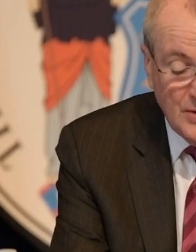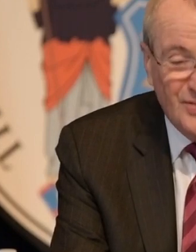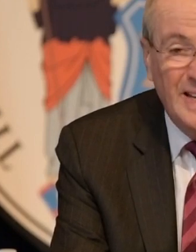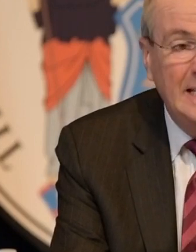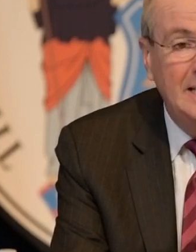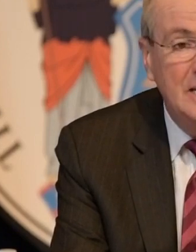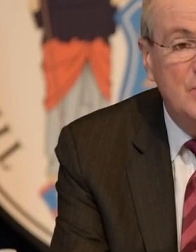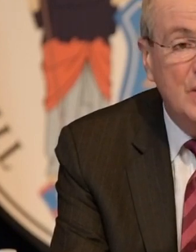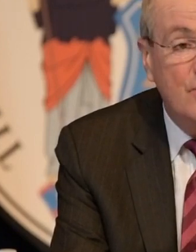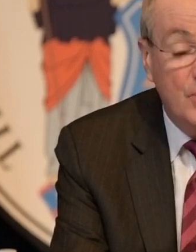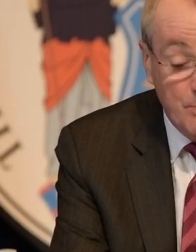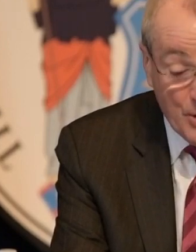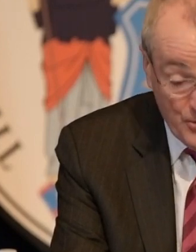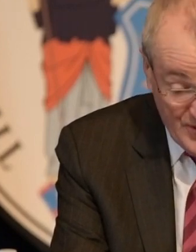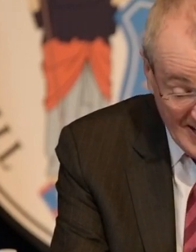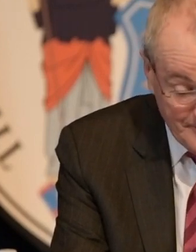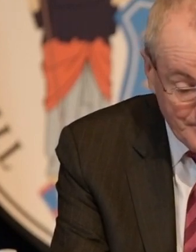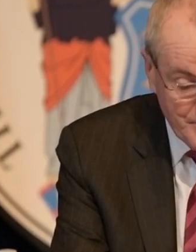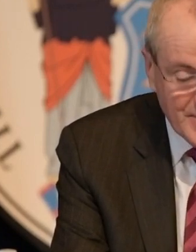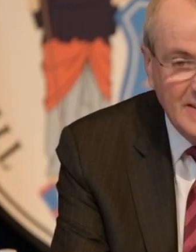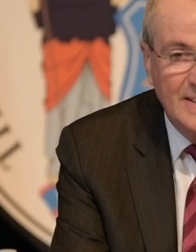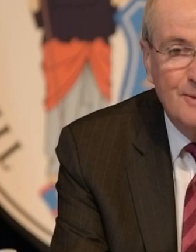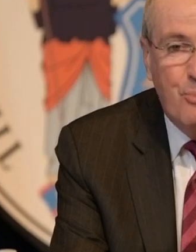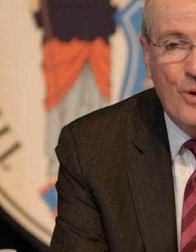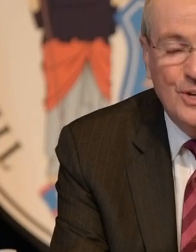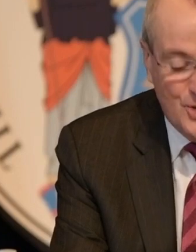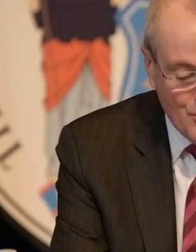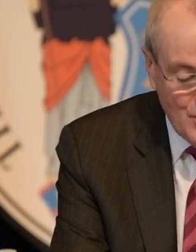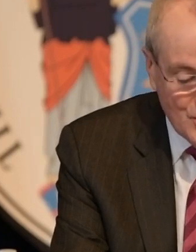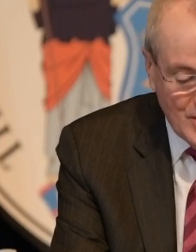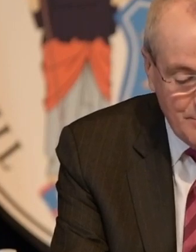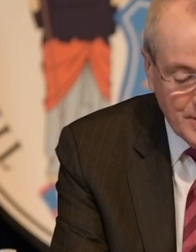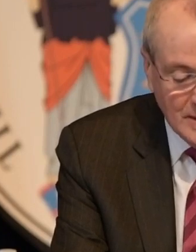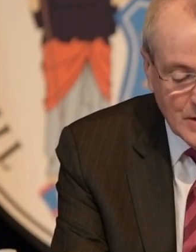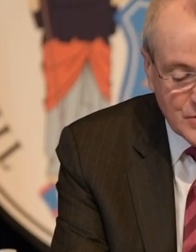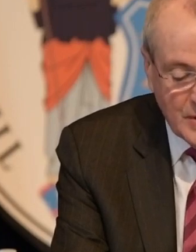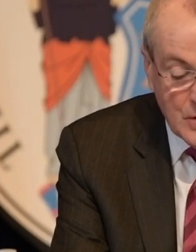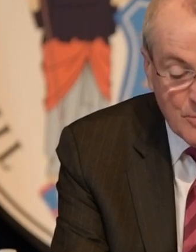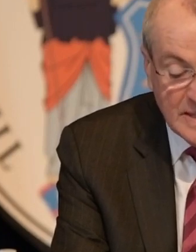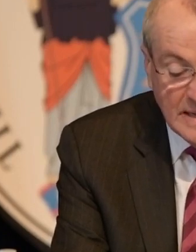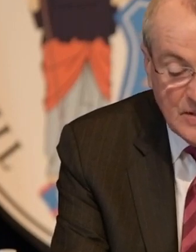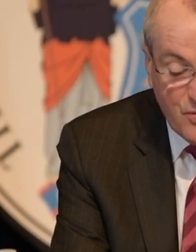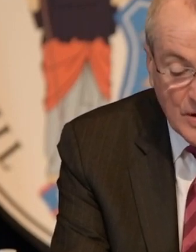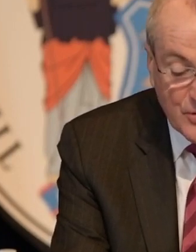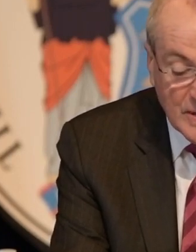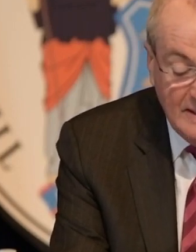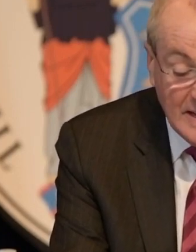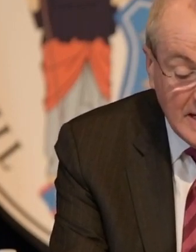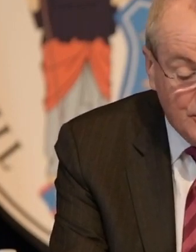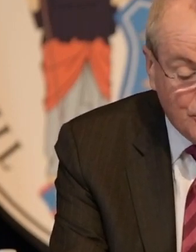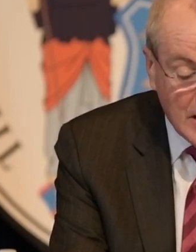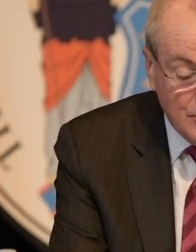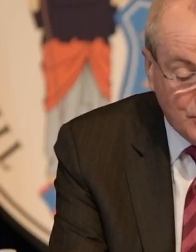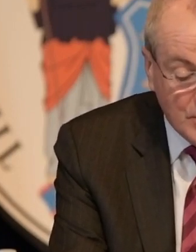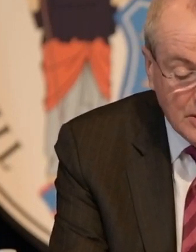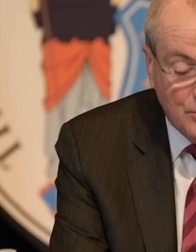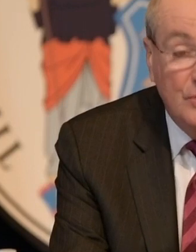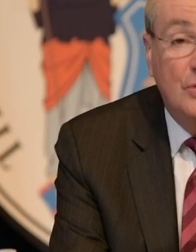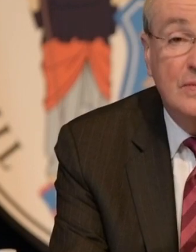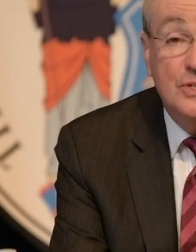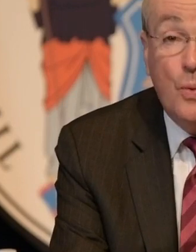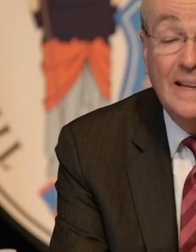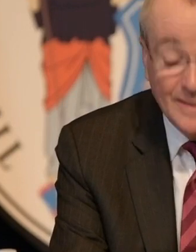reaching his 95th birthday. Born in Jersey City, Bill enlisted in the Army in 1943 and throughout his 3